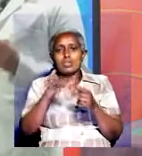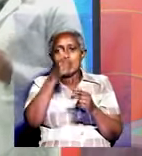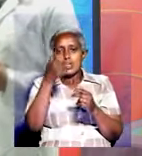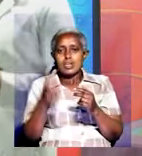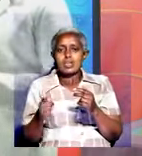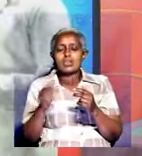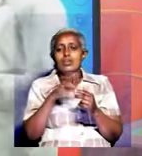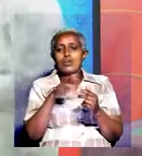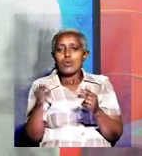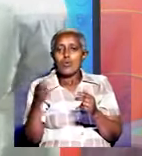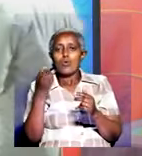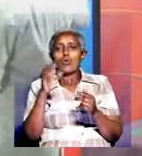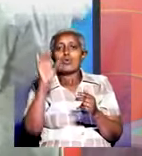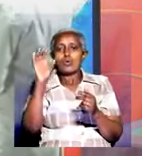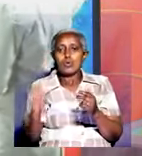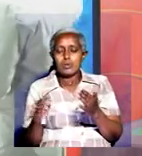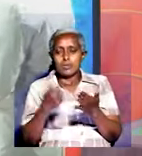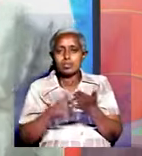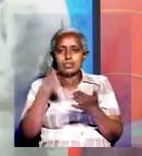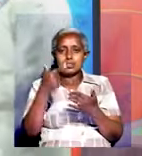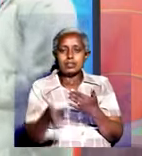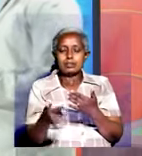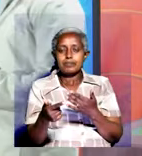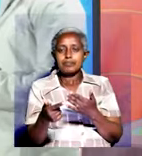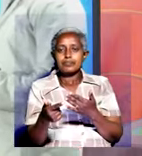or column and then